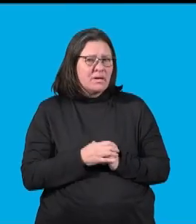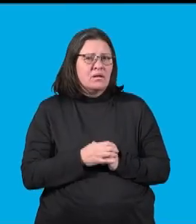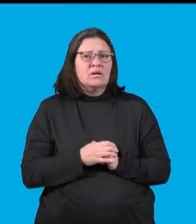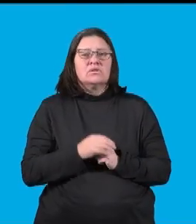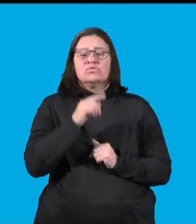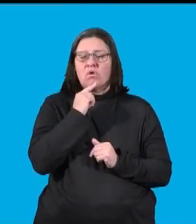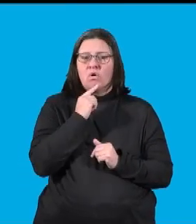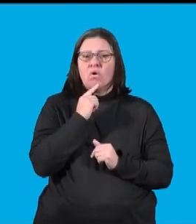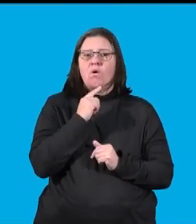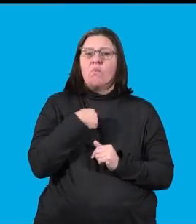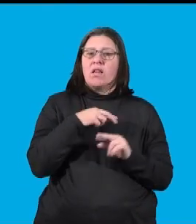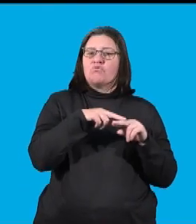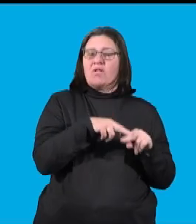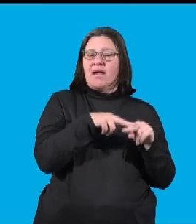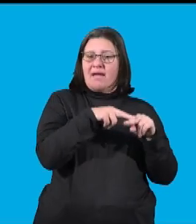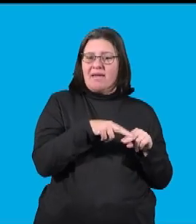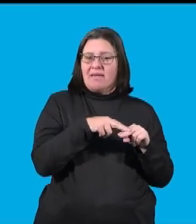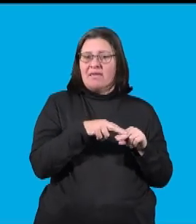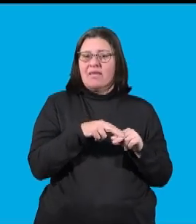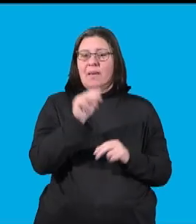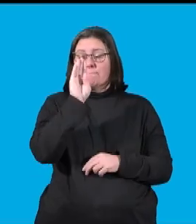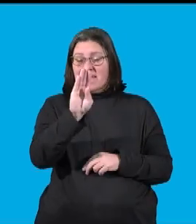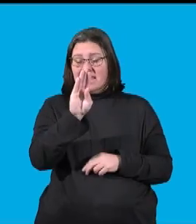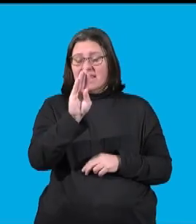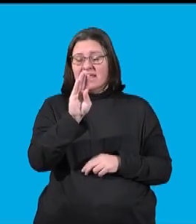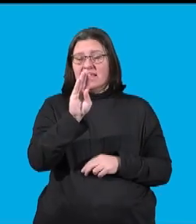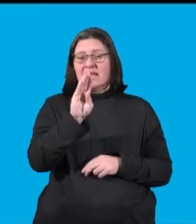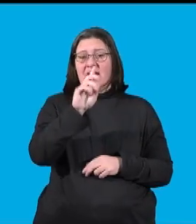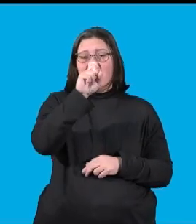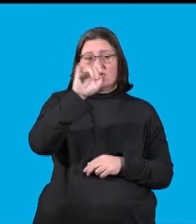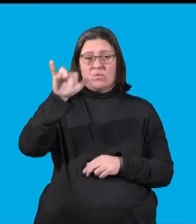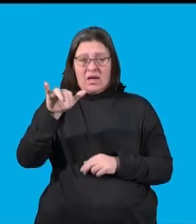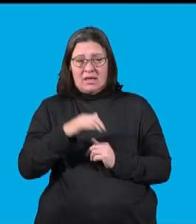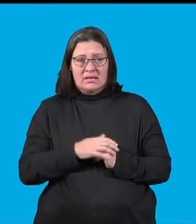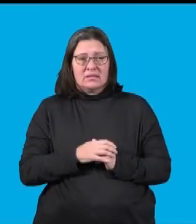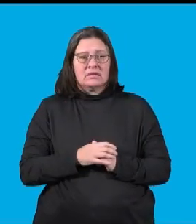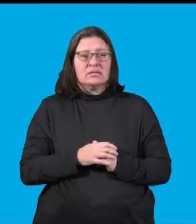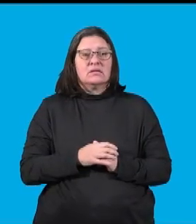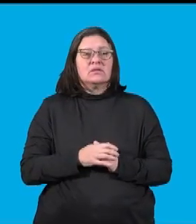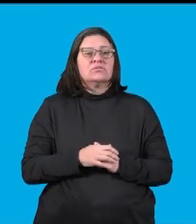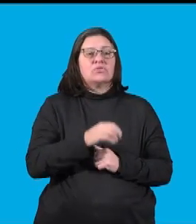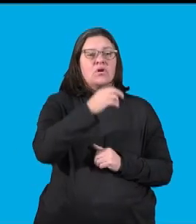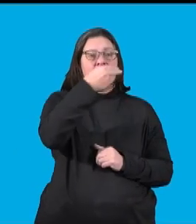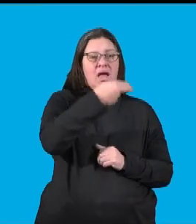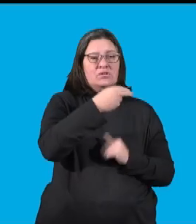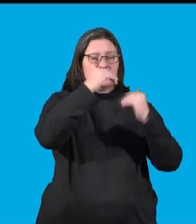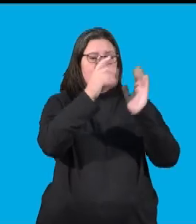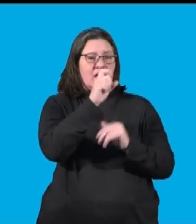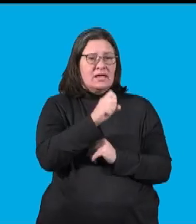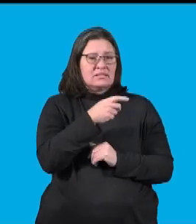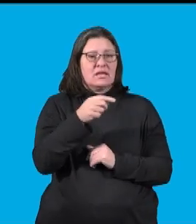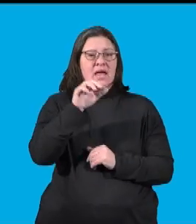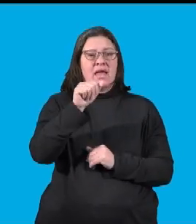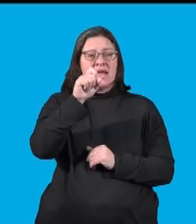said to you is that we are likely going to rely on the coordinates of b. We've got the equation given to us as ax